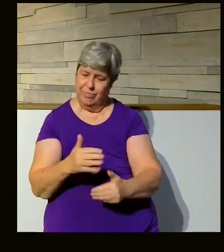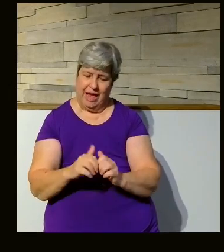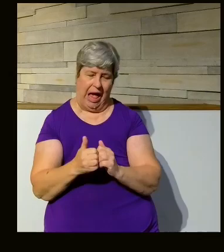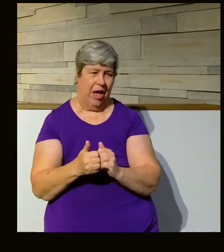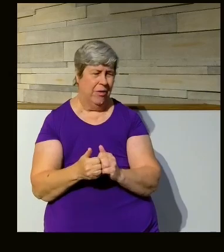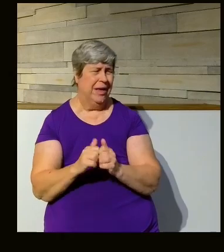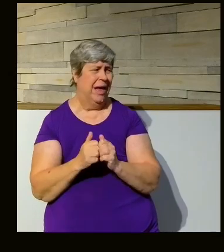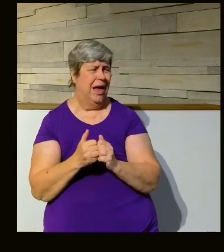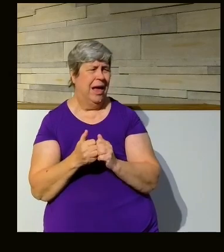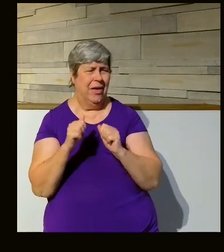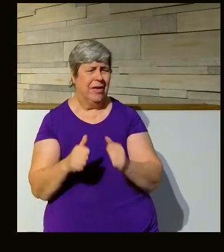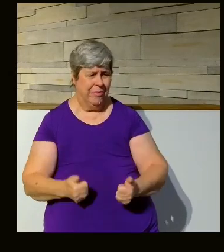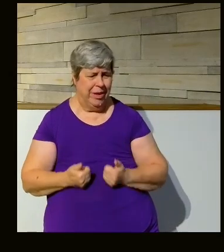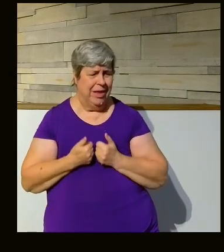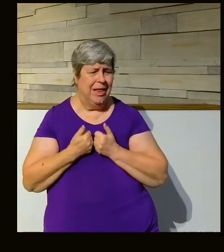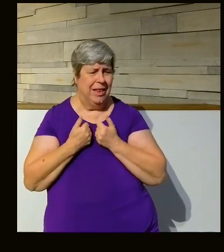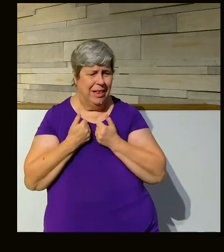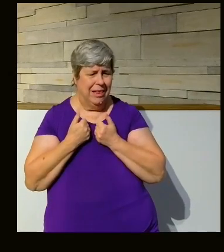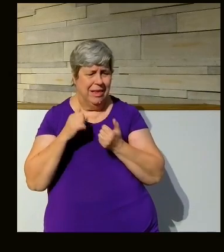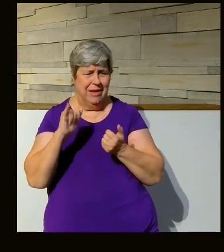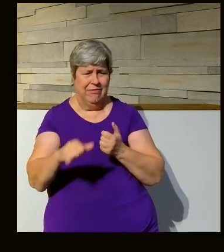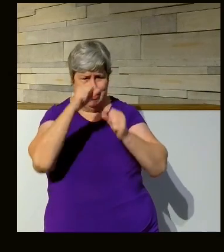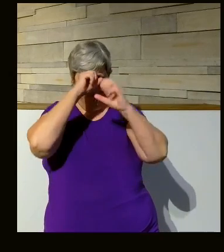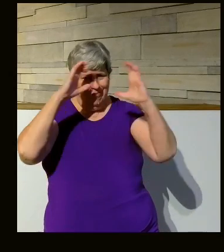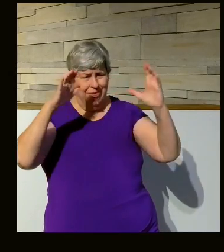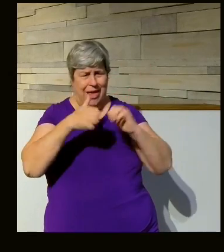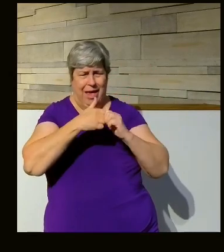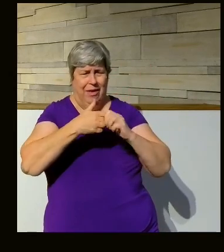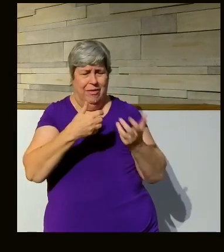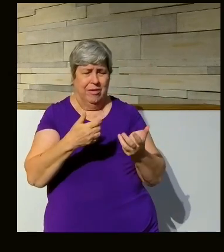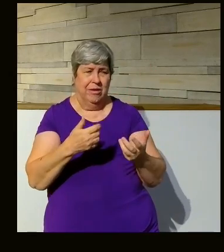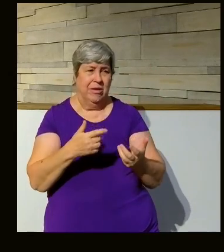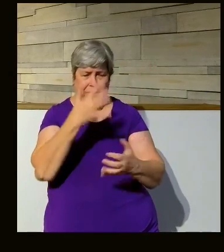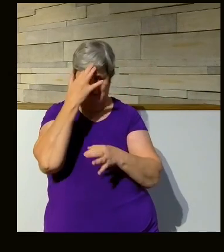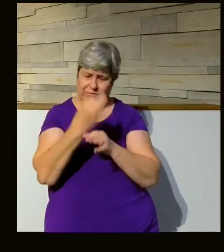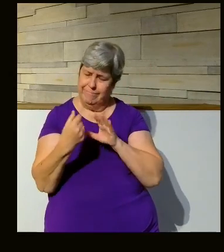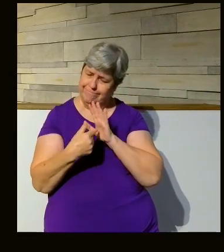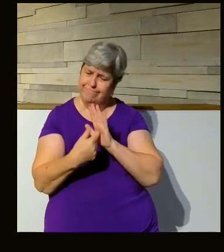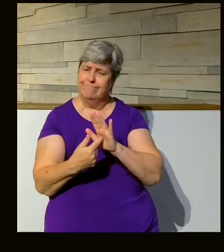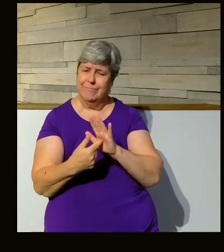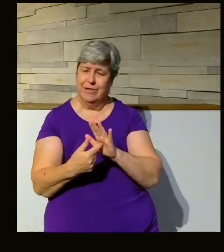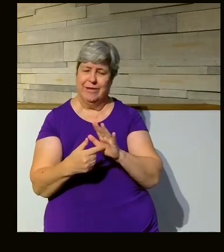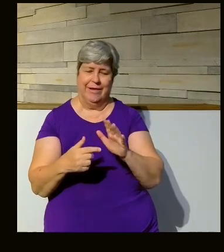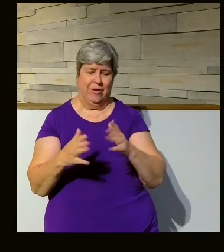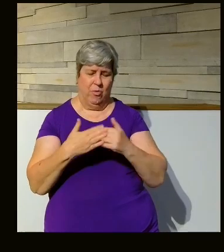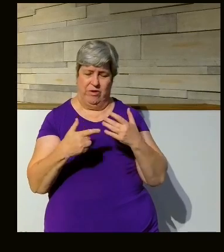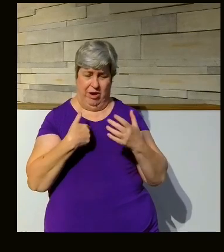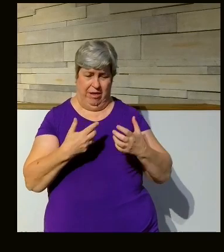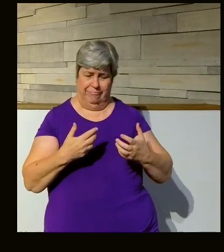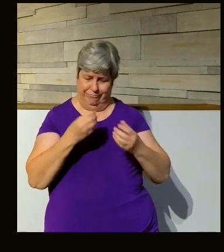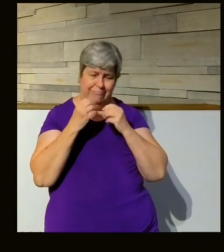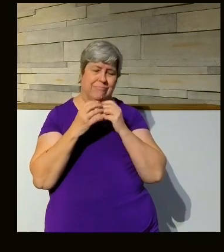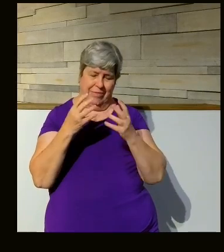say. How are we going to live this way? You live out your faith, you live self-denial, and you live